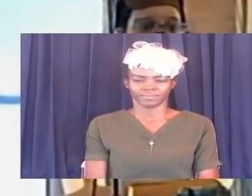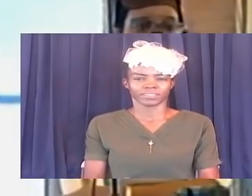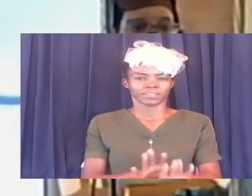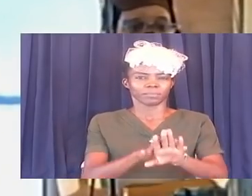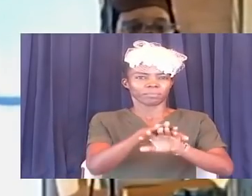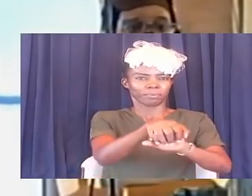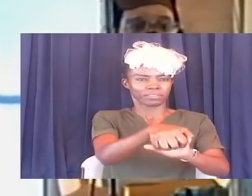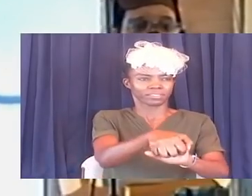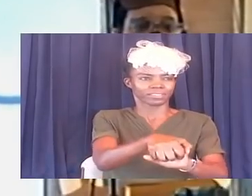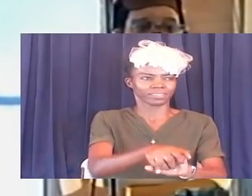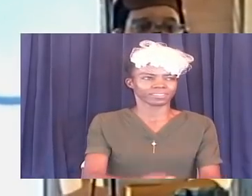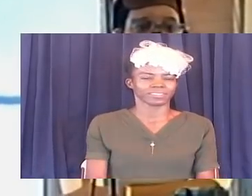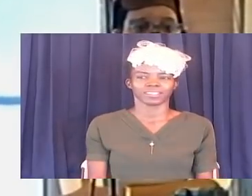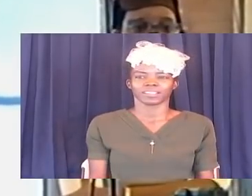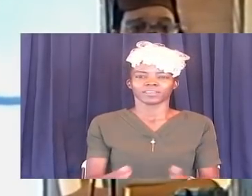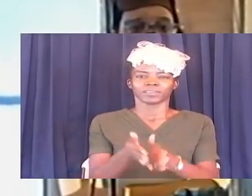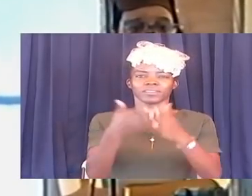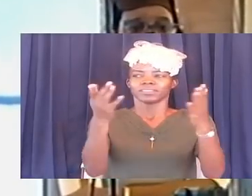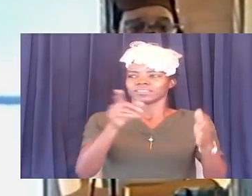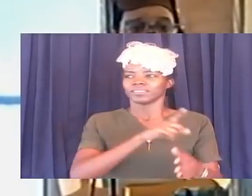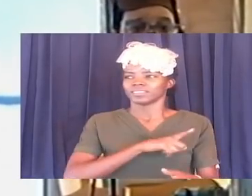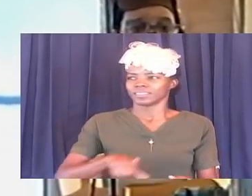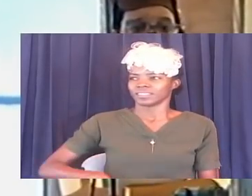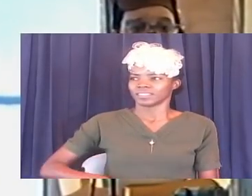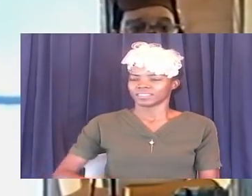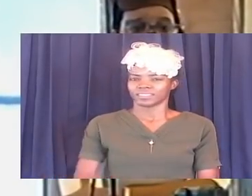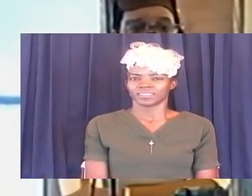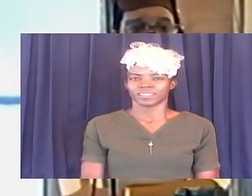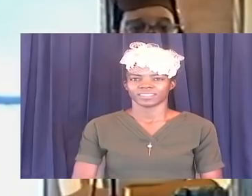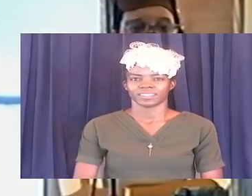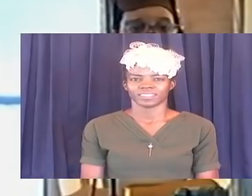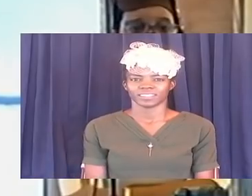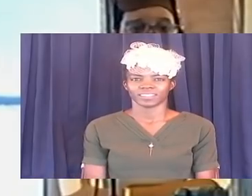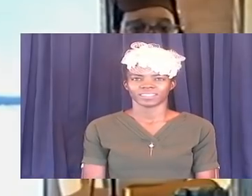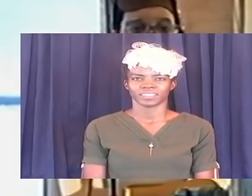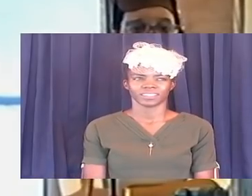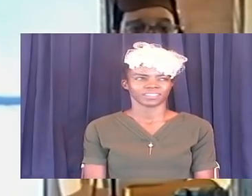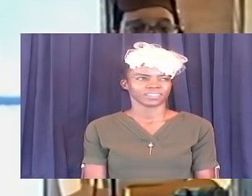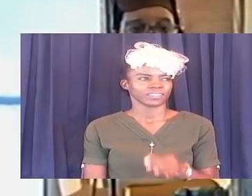Hallelujah. Praise the Lord. And I really touch back on that.